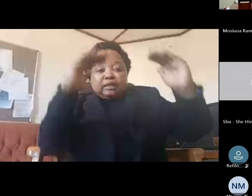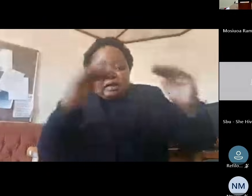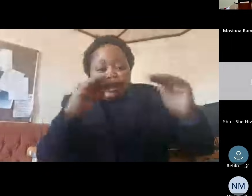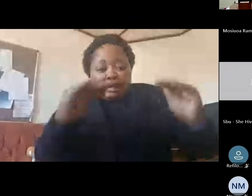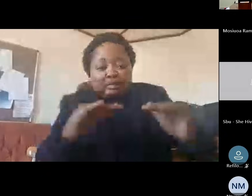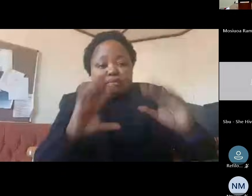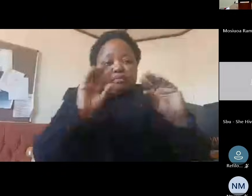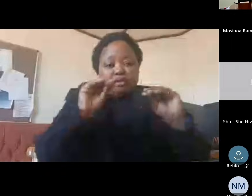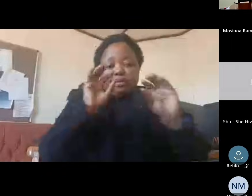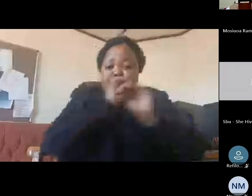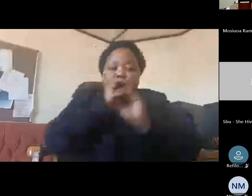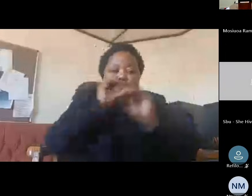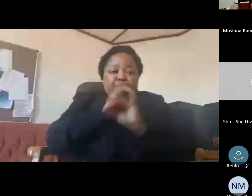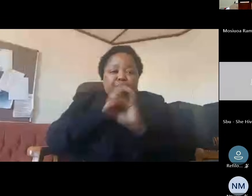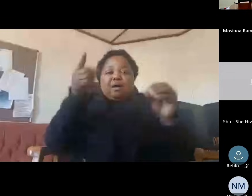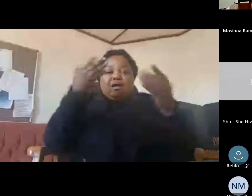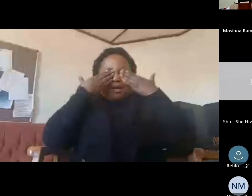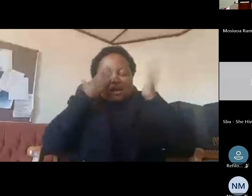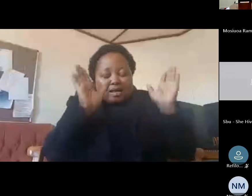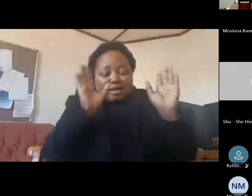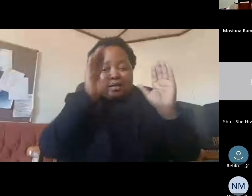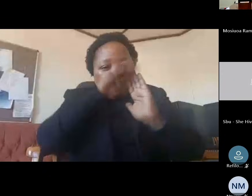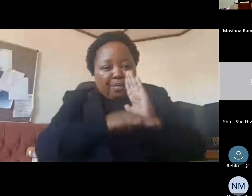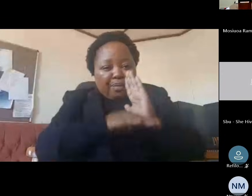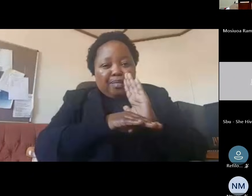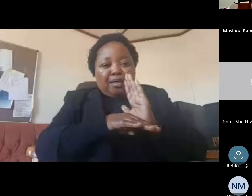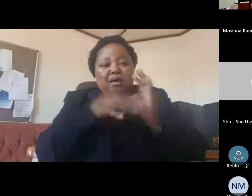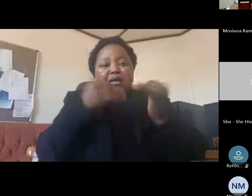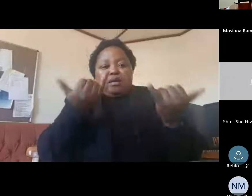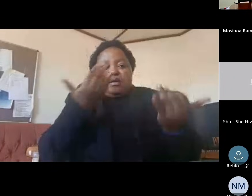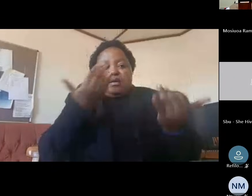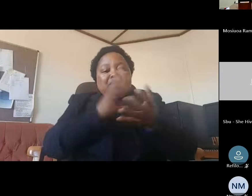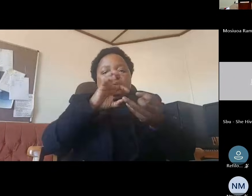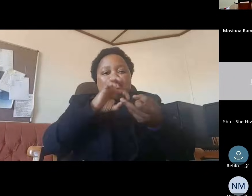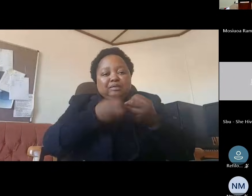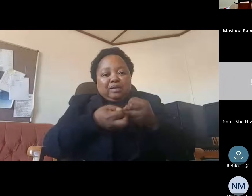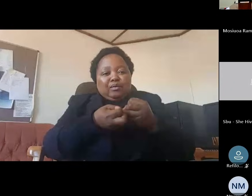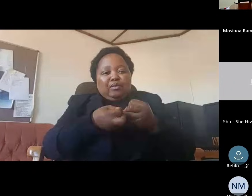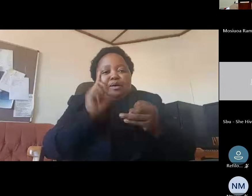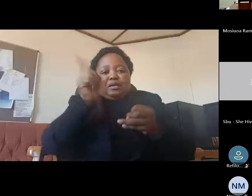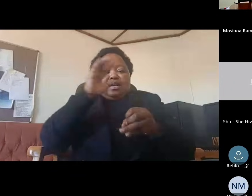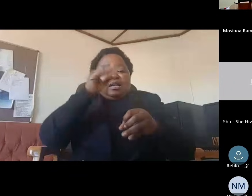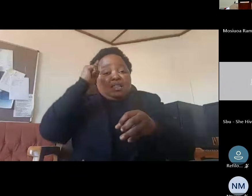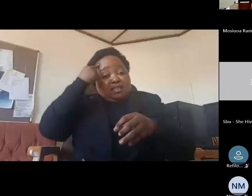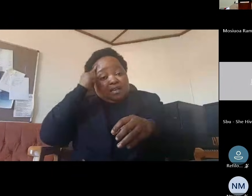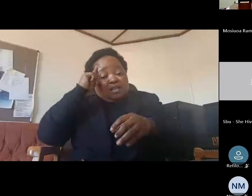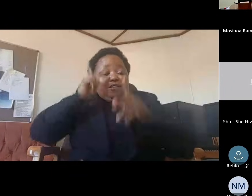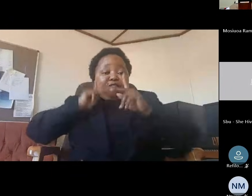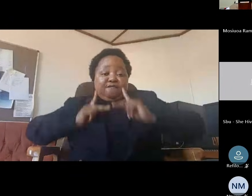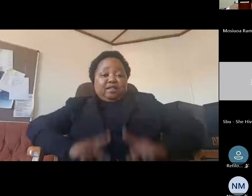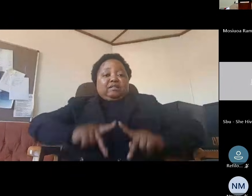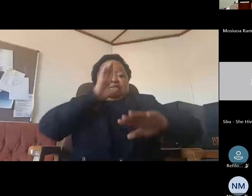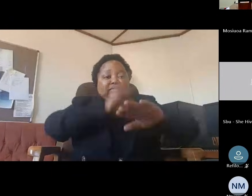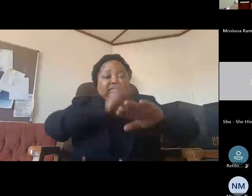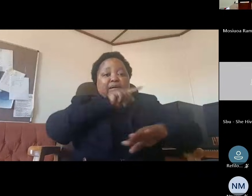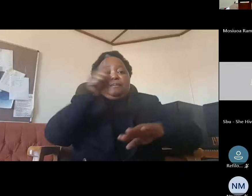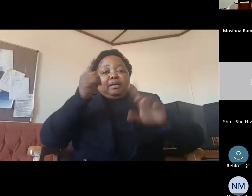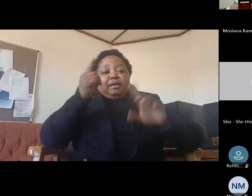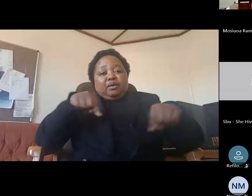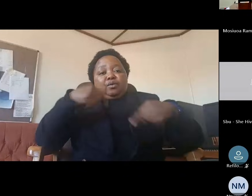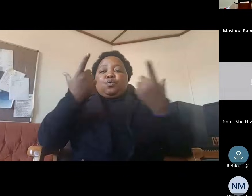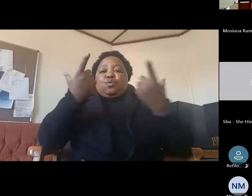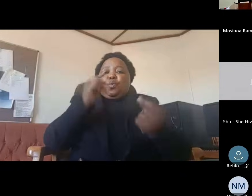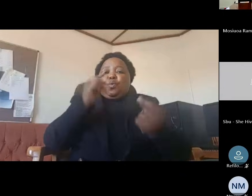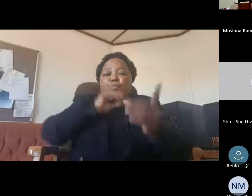murky ground, they will tend to treat the injury itself as a physical injury and not do the probing or the